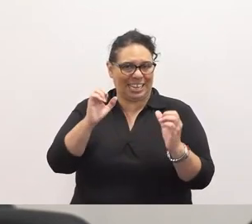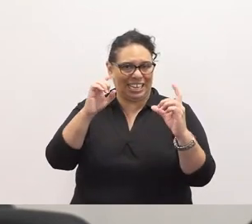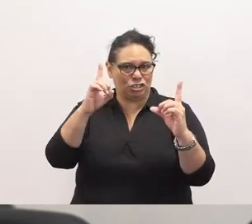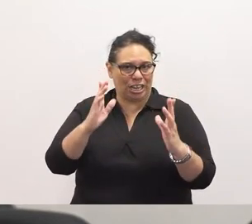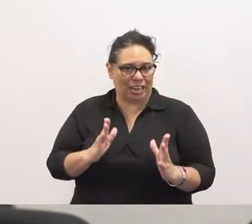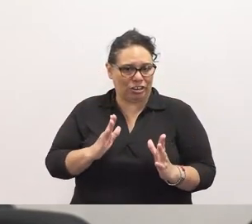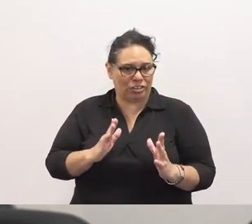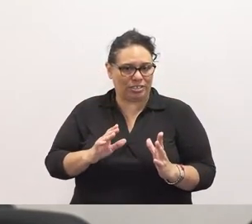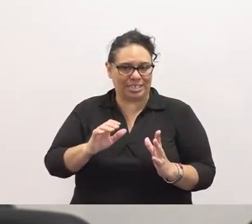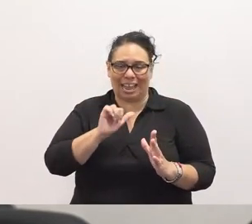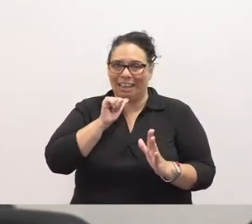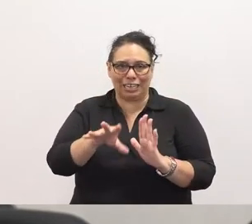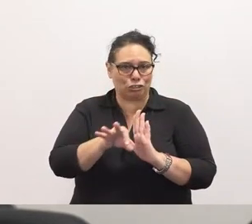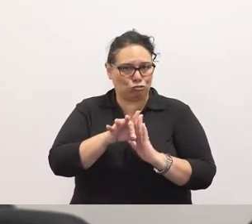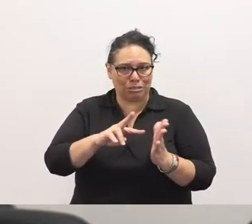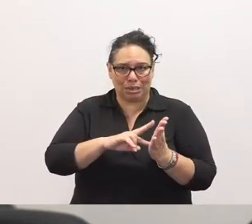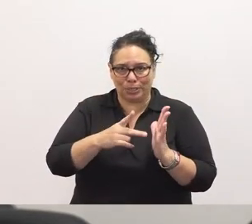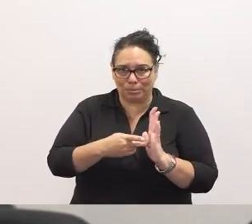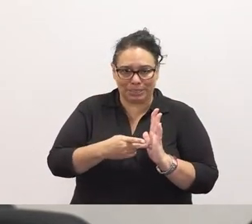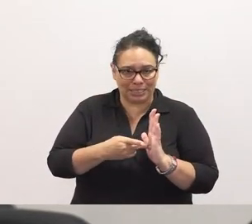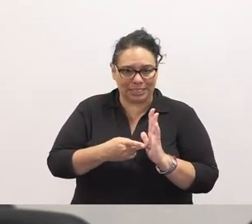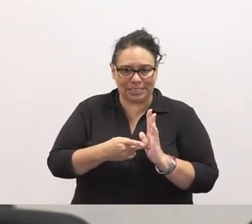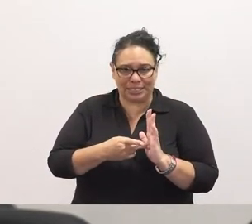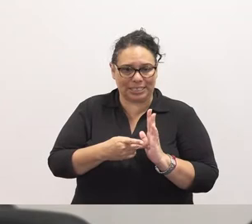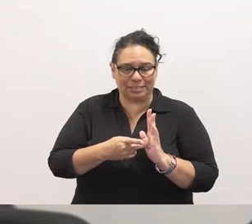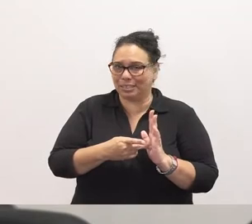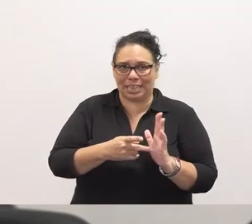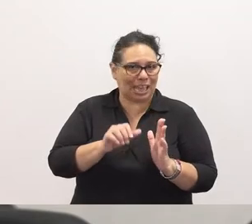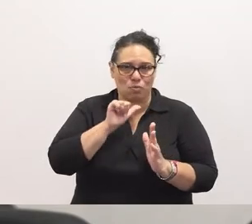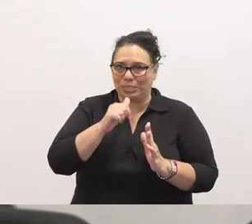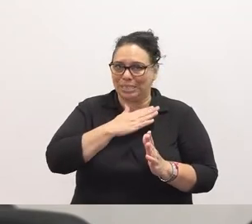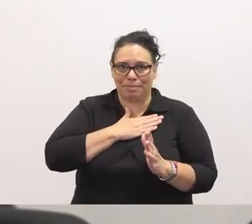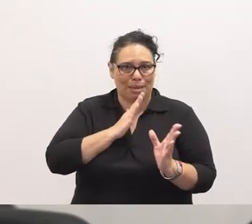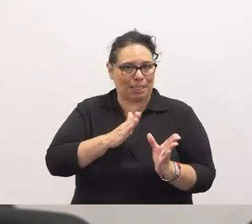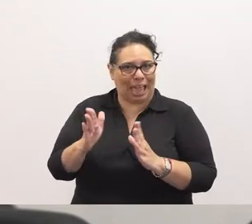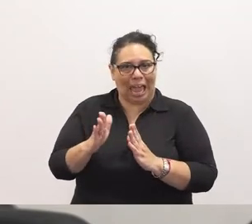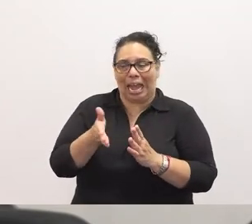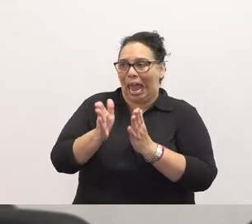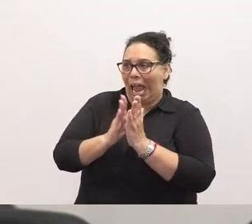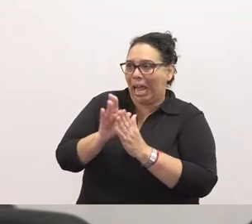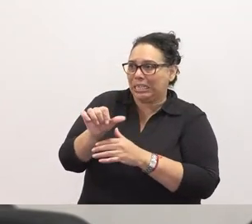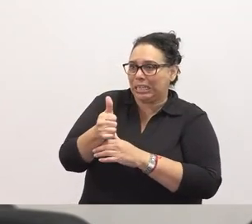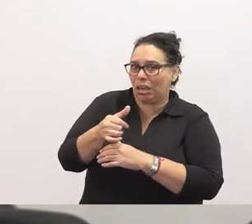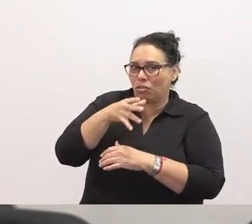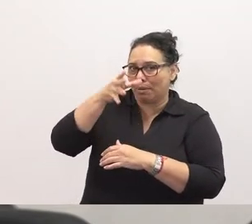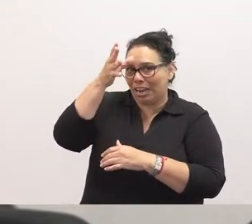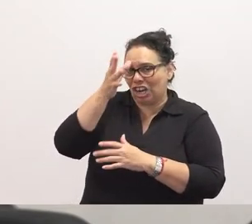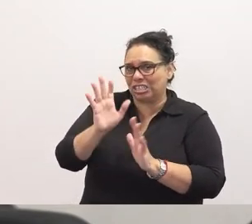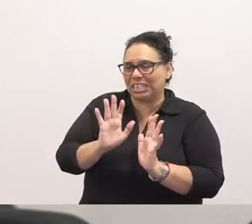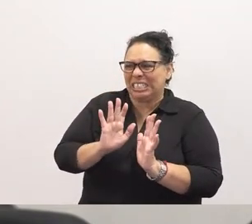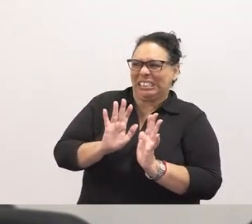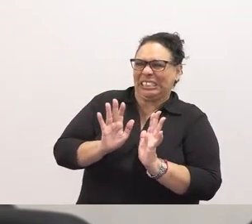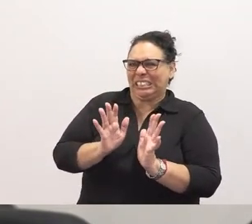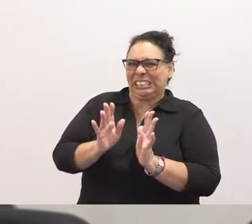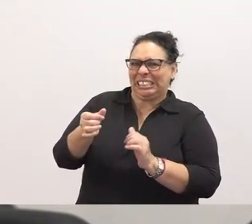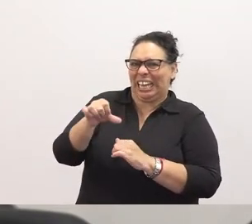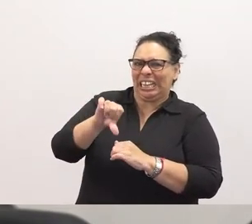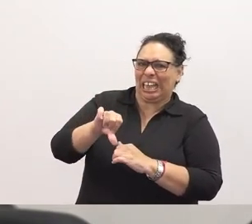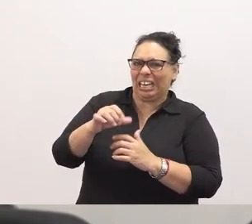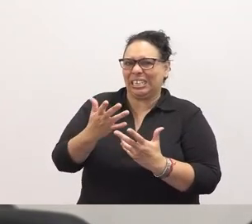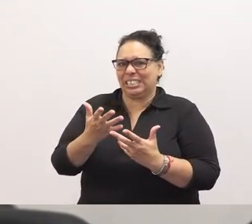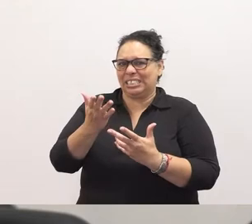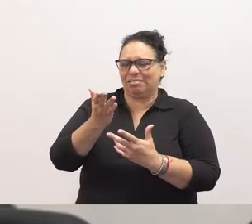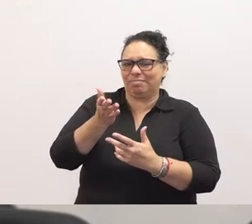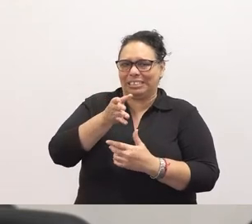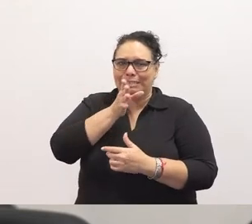I didn't choose that on purpose. Actually, that wasn't my plan. I asked a couple other parents, and they declined my invitation